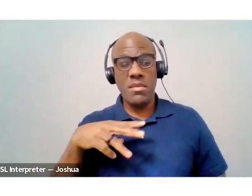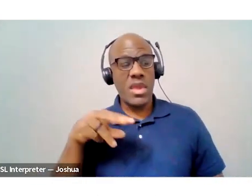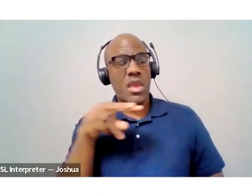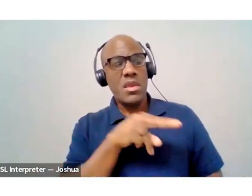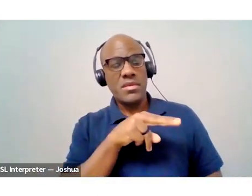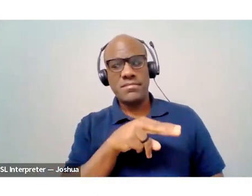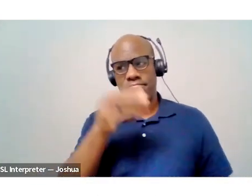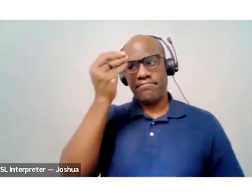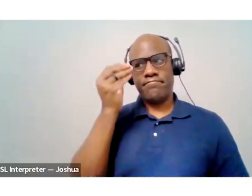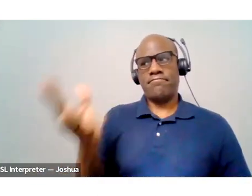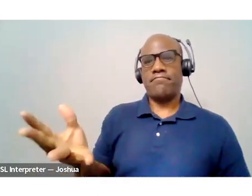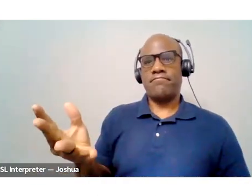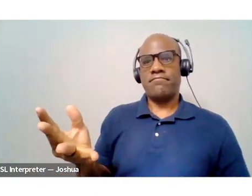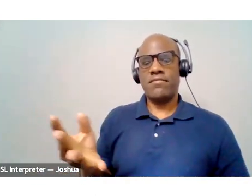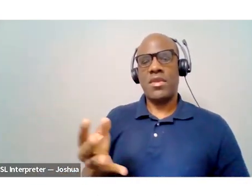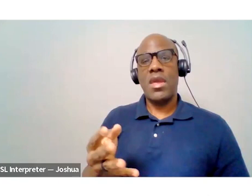maybe it's the